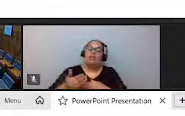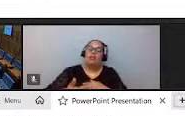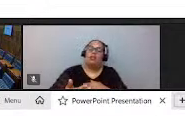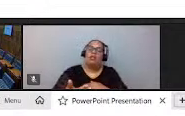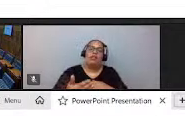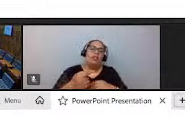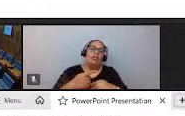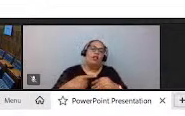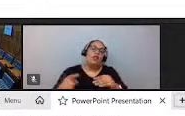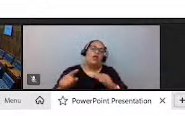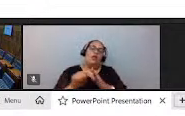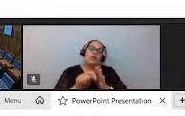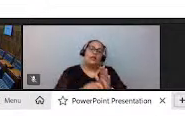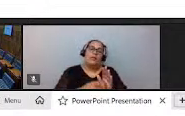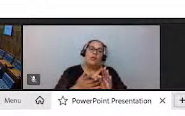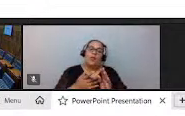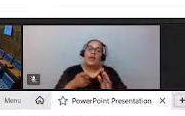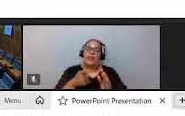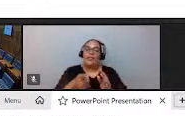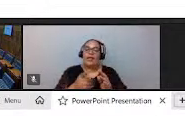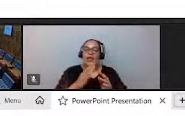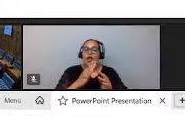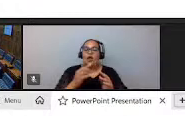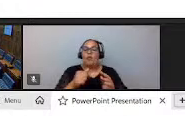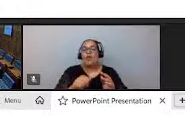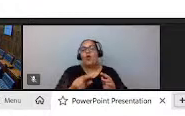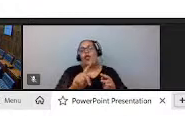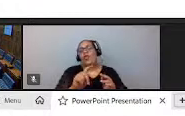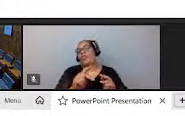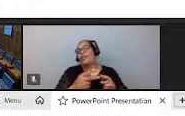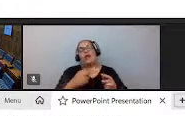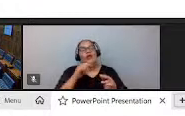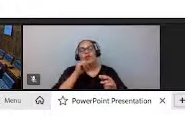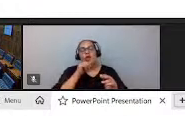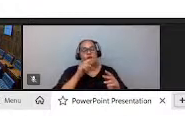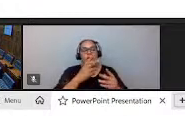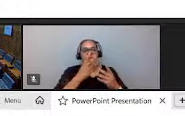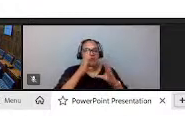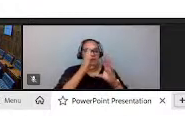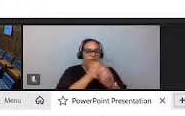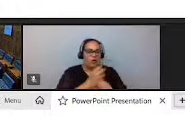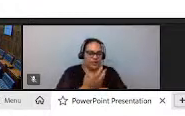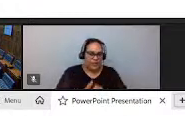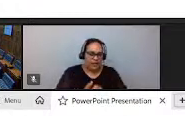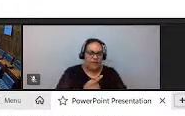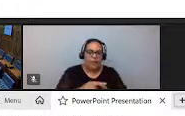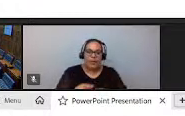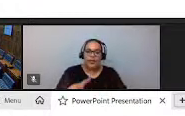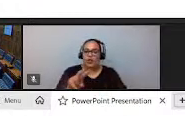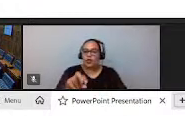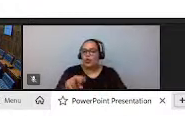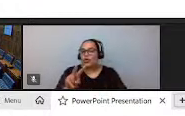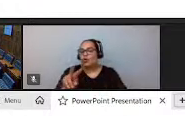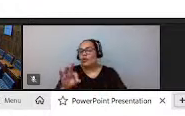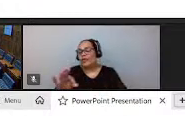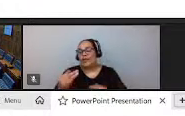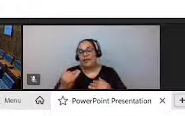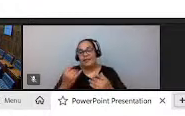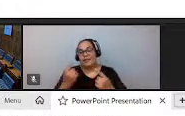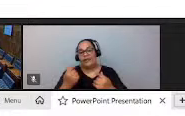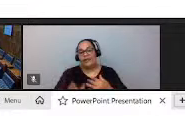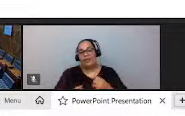lony um at the births um that have not yet been attended to in the 2023 Current financial year